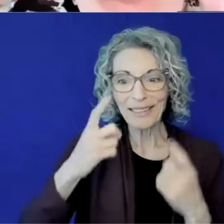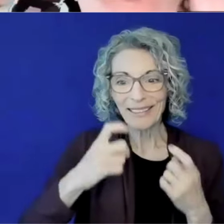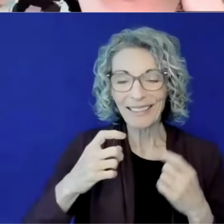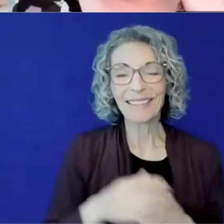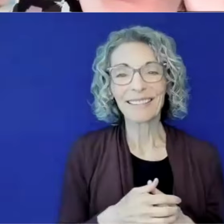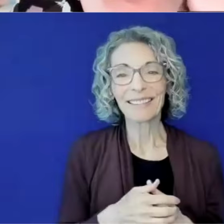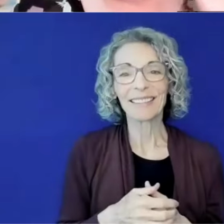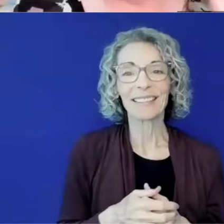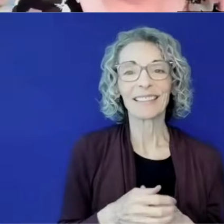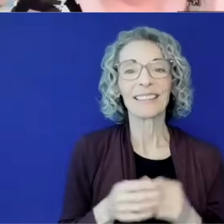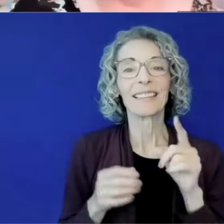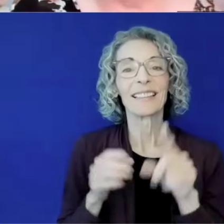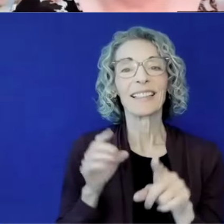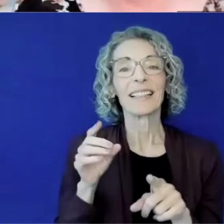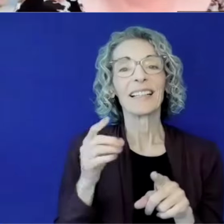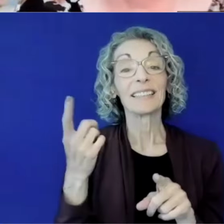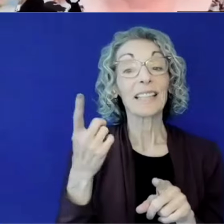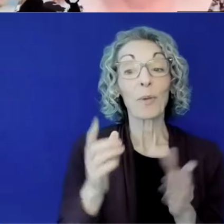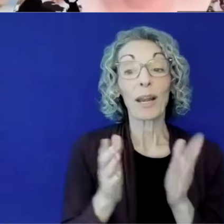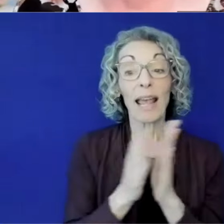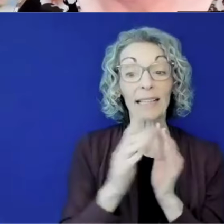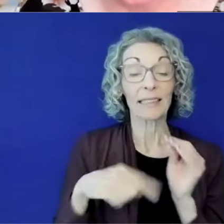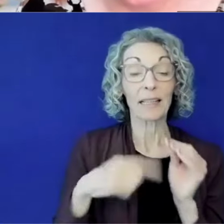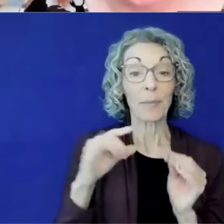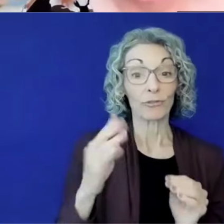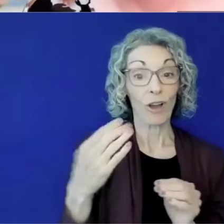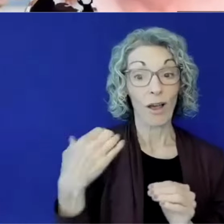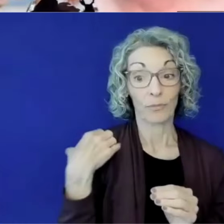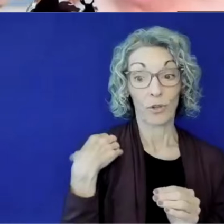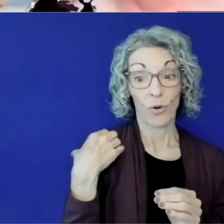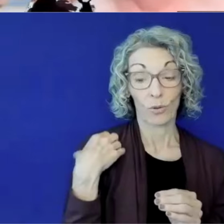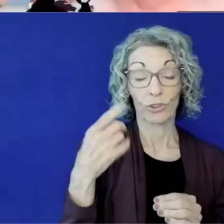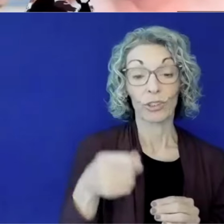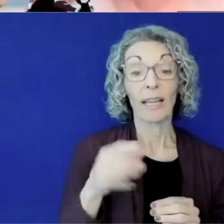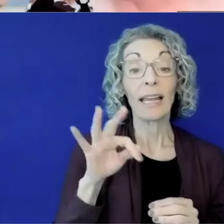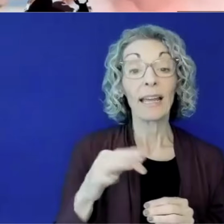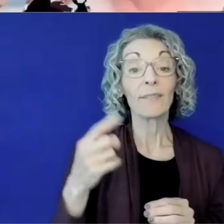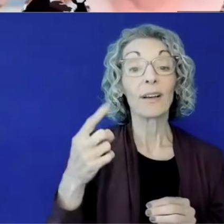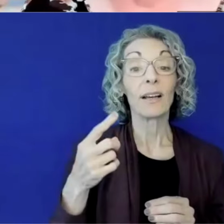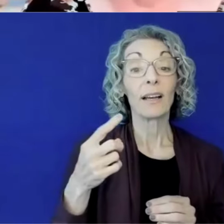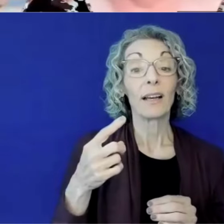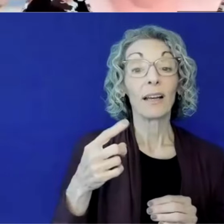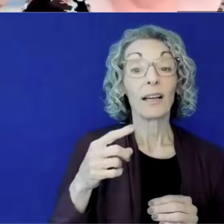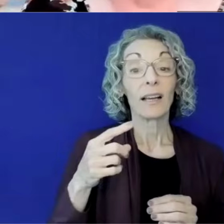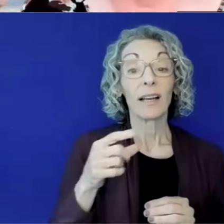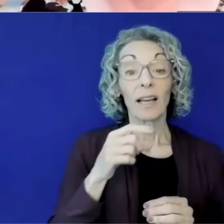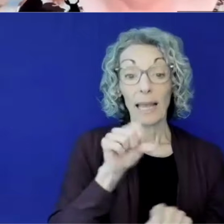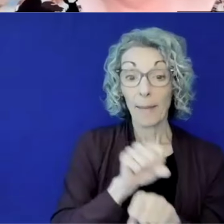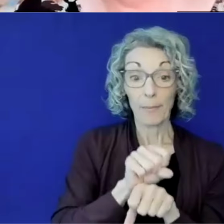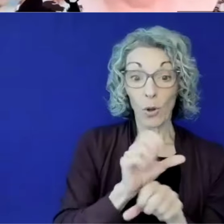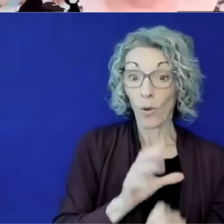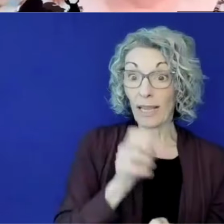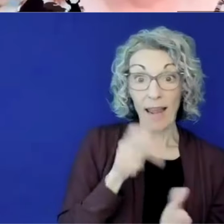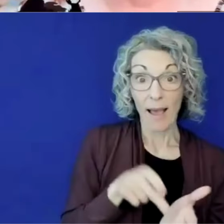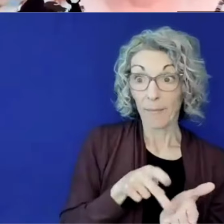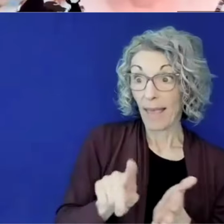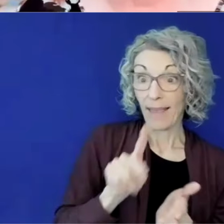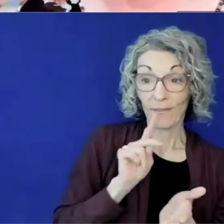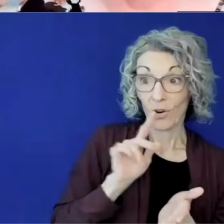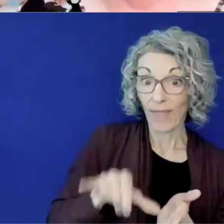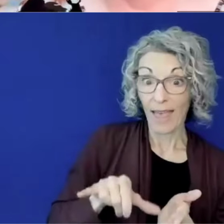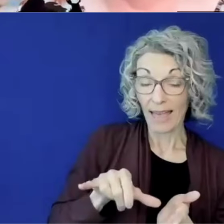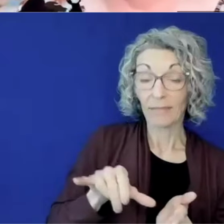So somebody asked again about job coaching. If somebody other than the worker is paying for that job coach, it is not going to